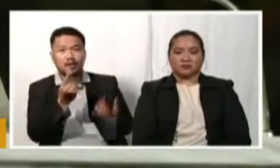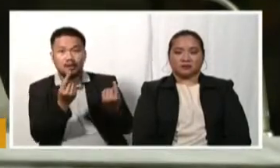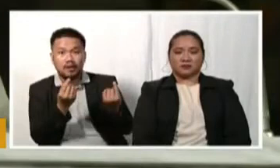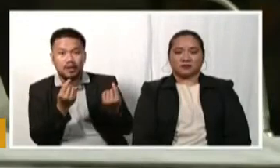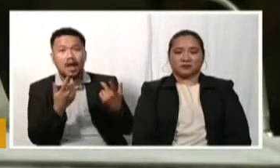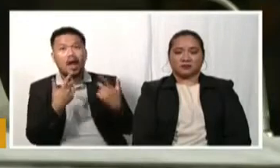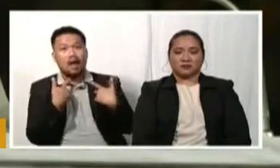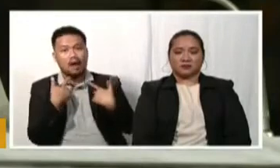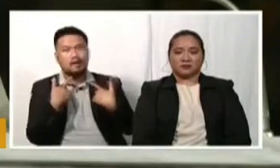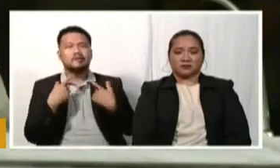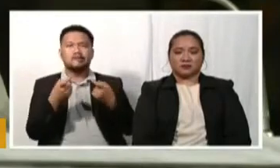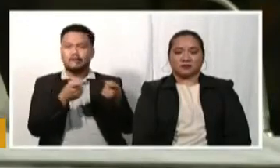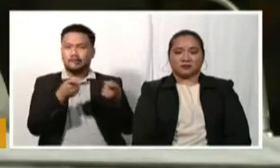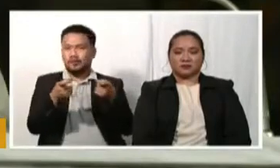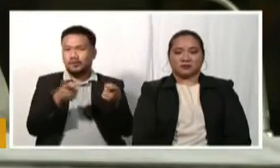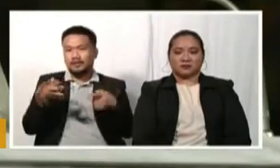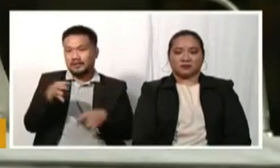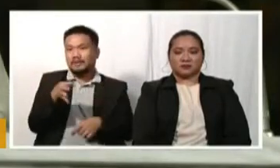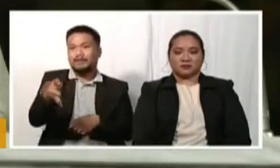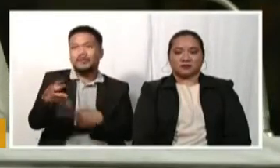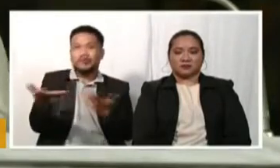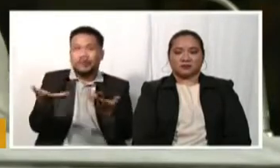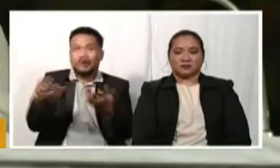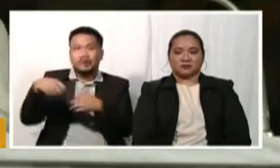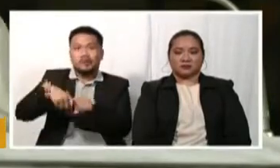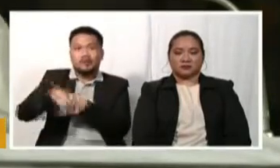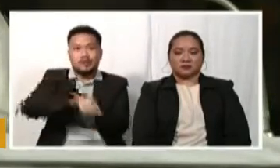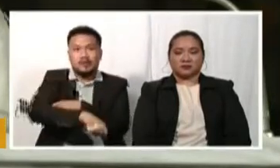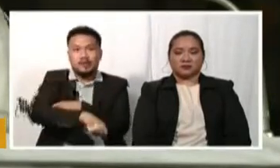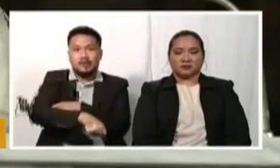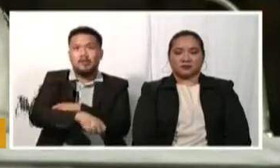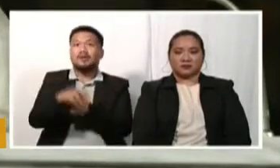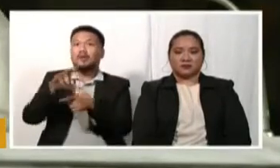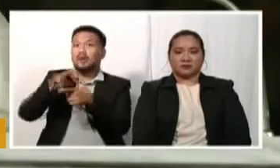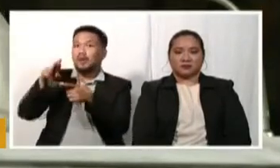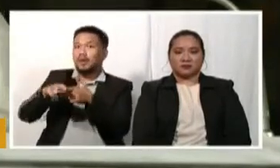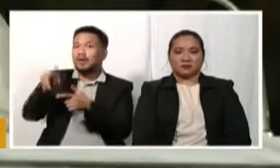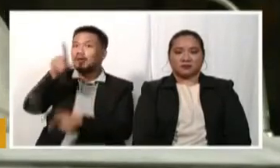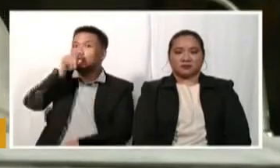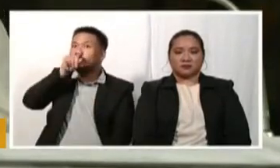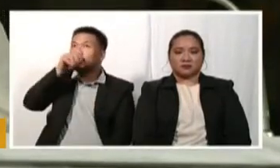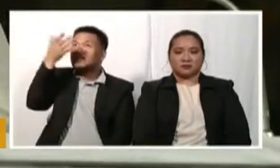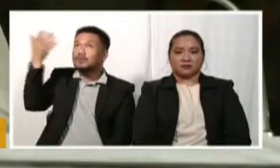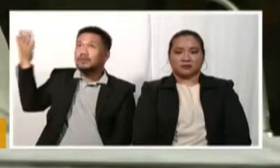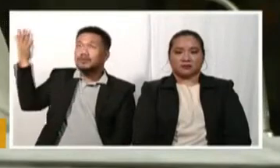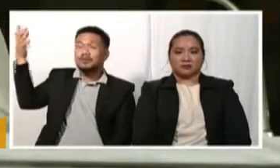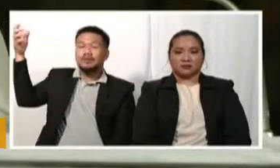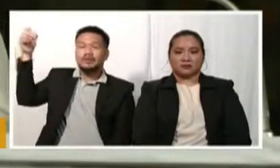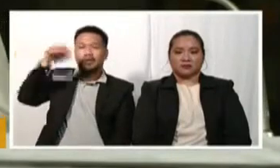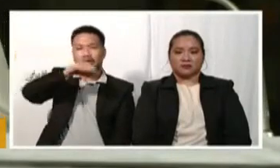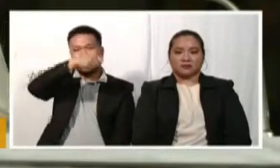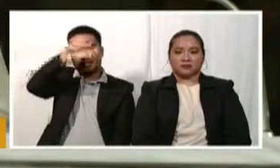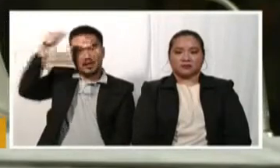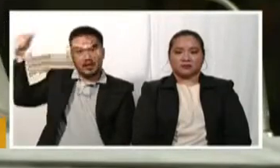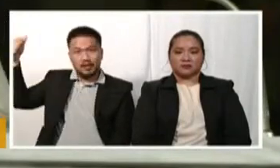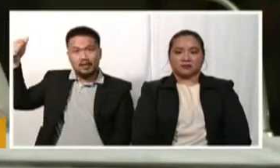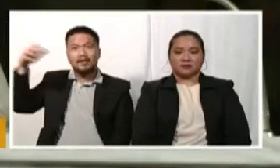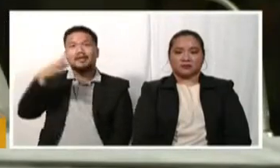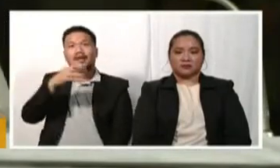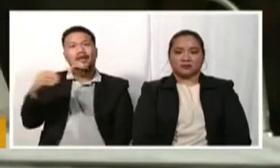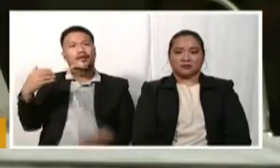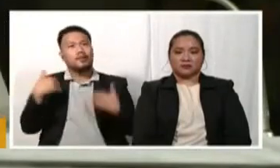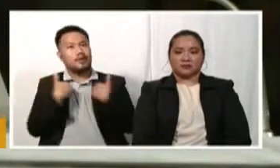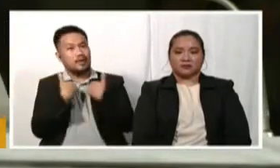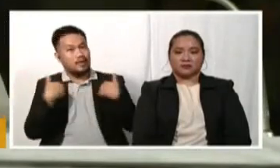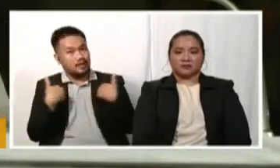over the fish of the sea, the birds of the air, and the cattle, and over all